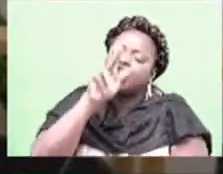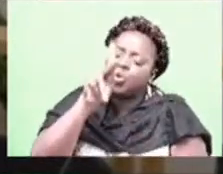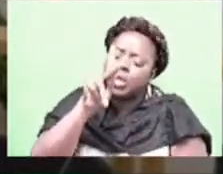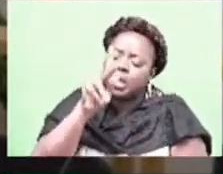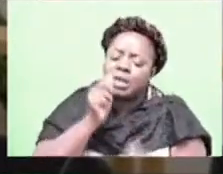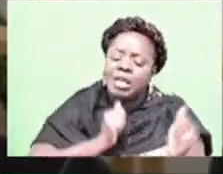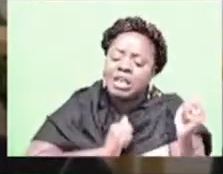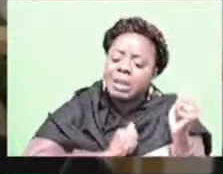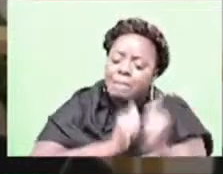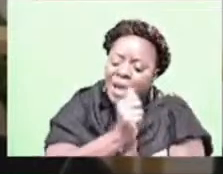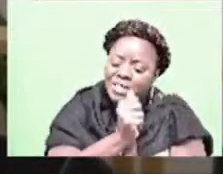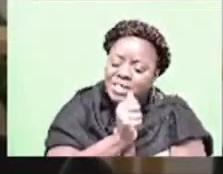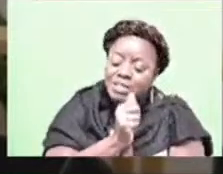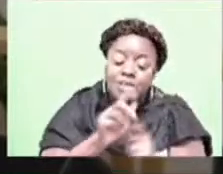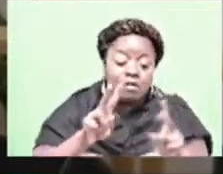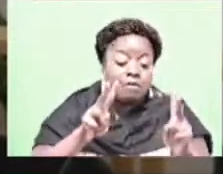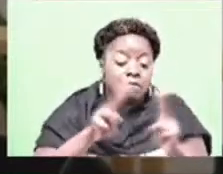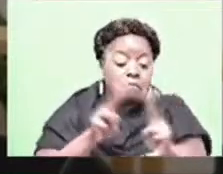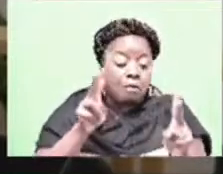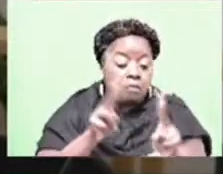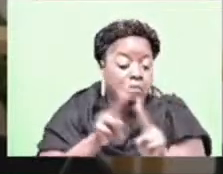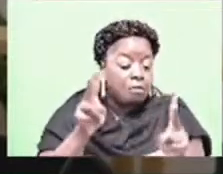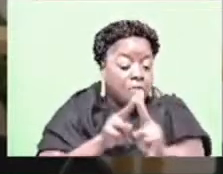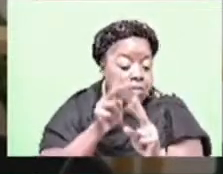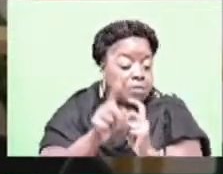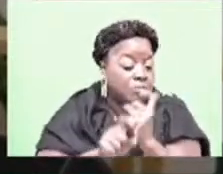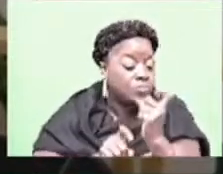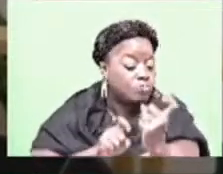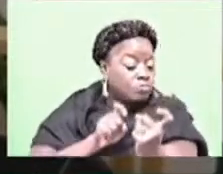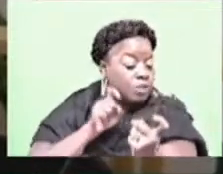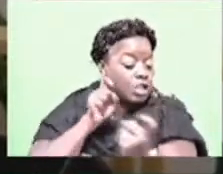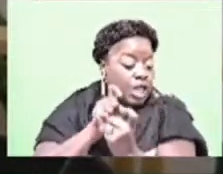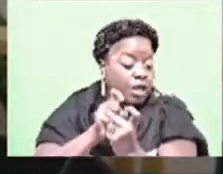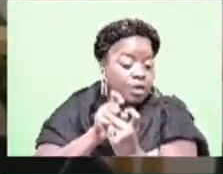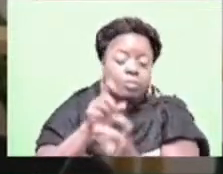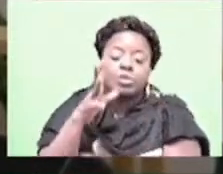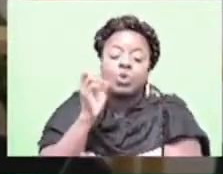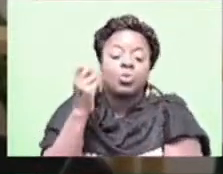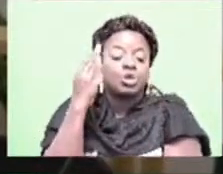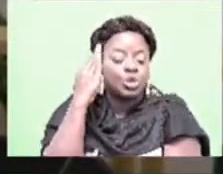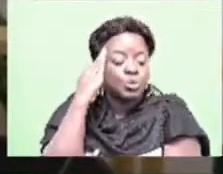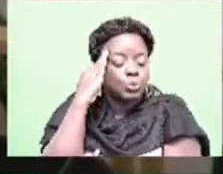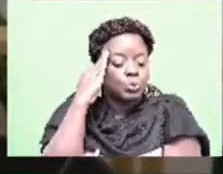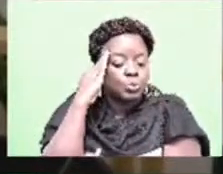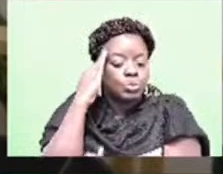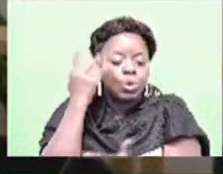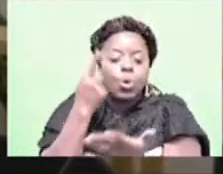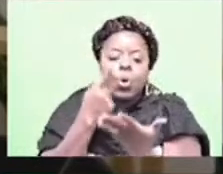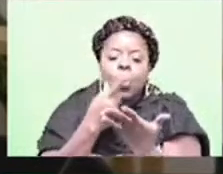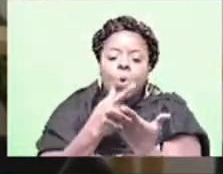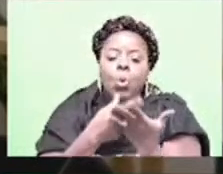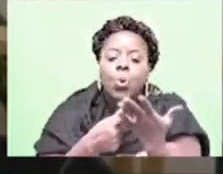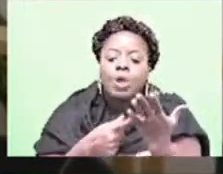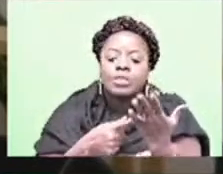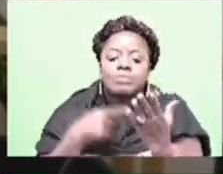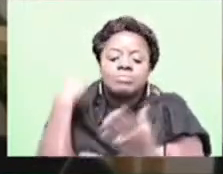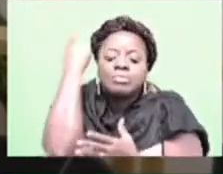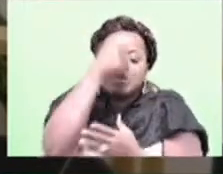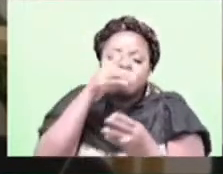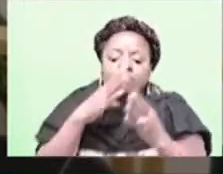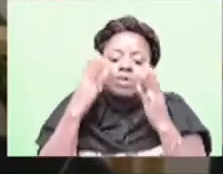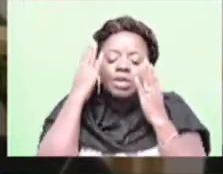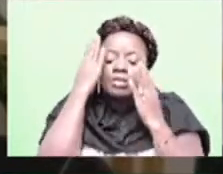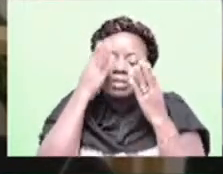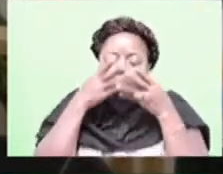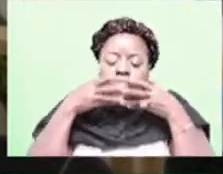were very specific from day one. They wanted to know what a face covering is. It